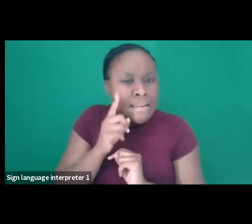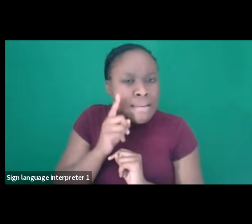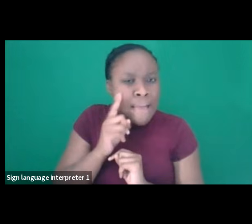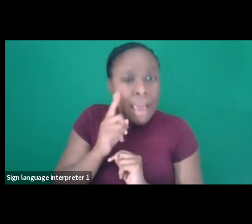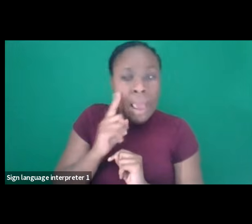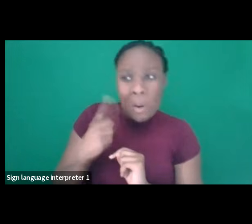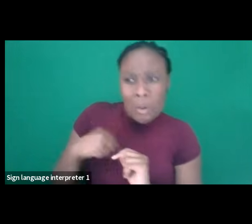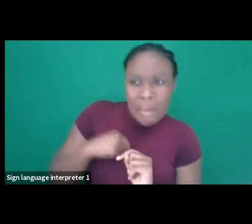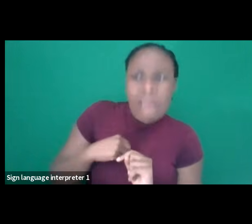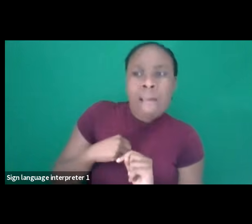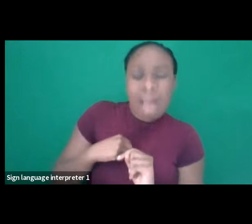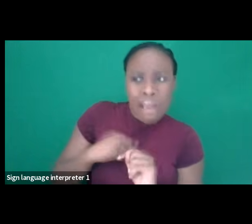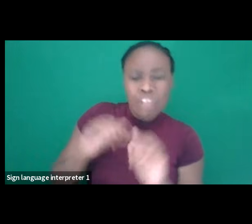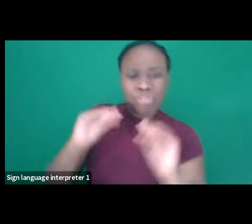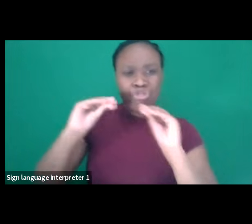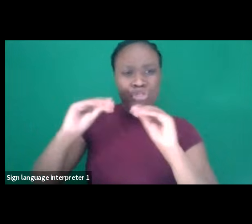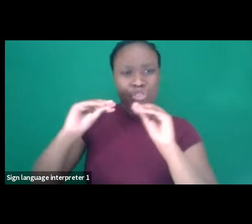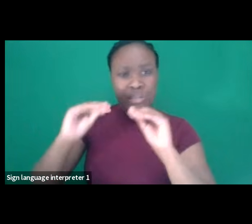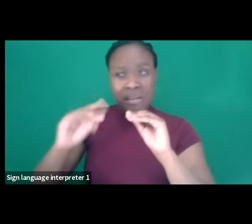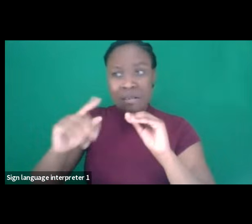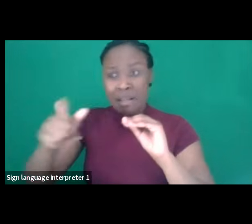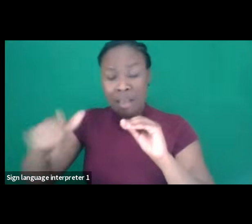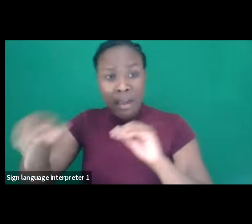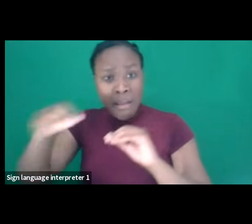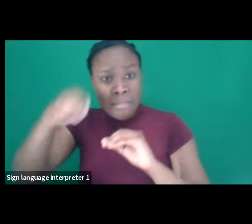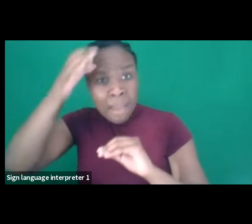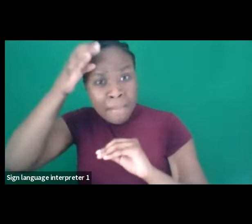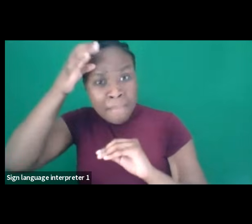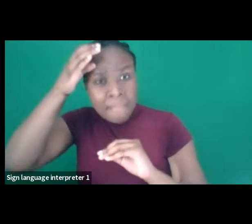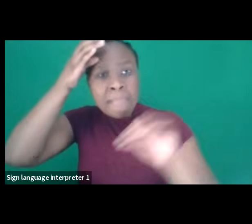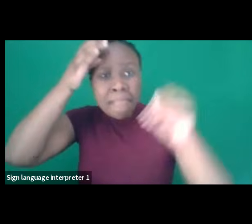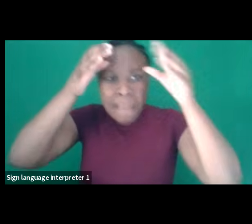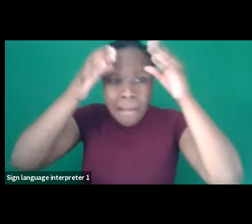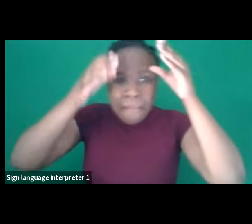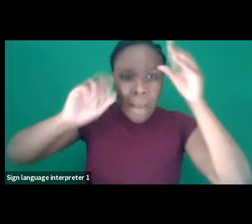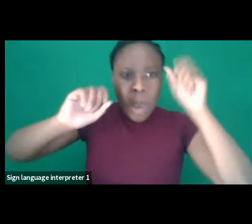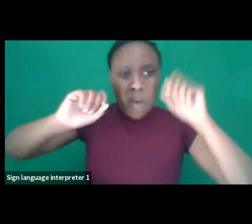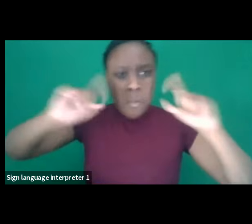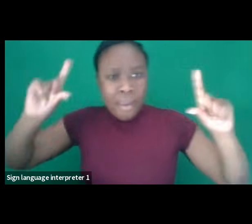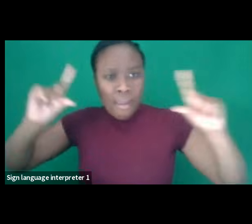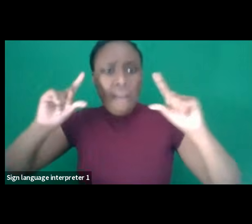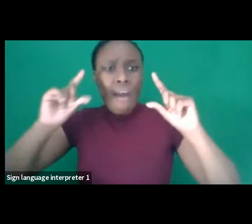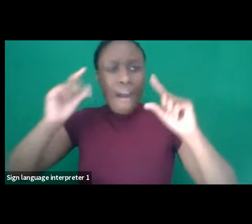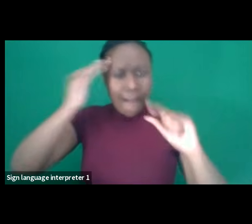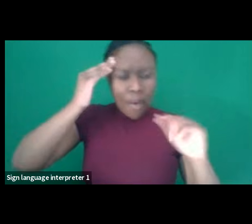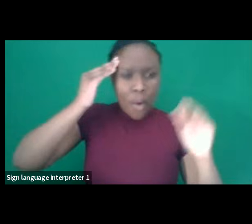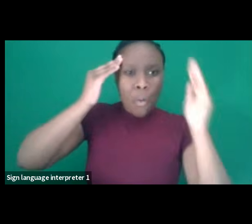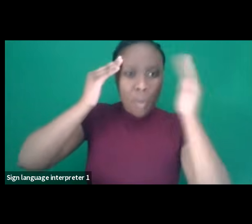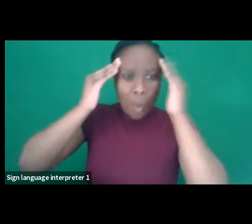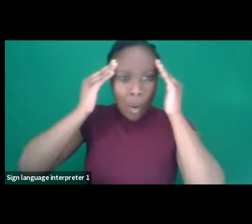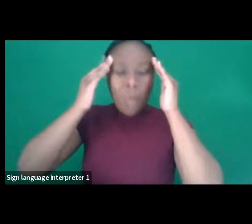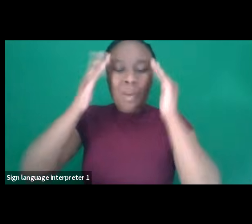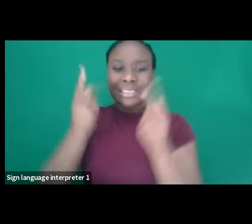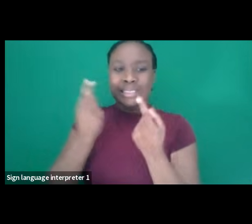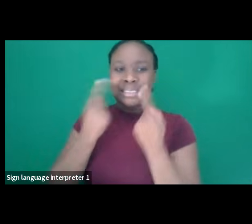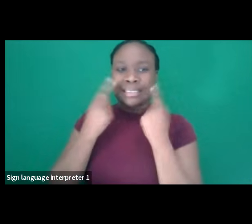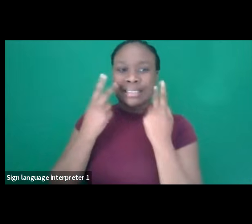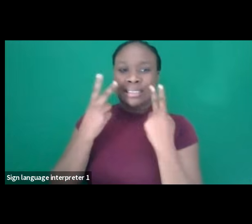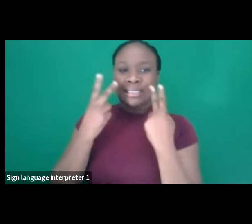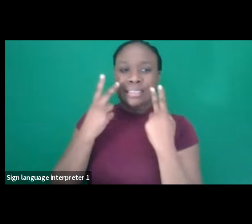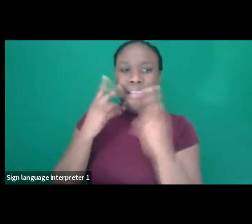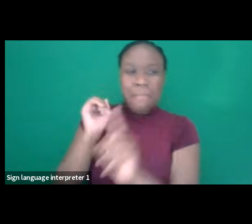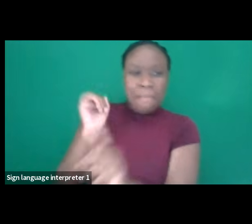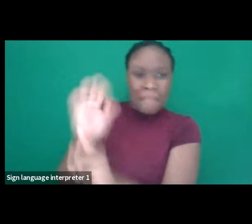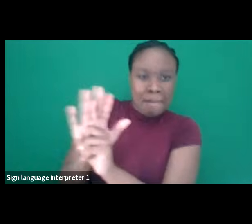education. Therefore, your feedback is key. As you navigate our digital service platform using the